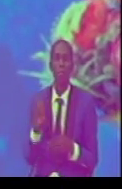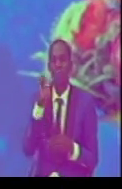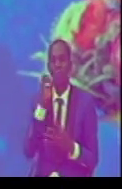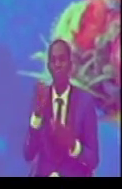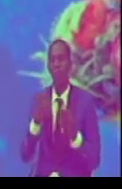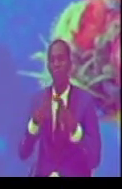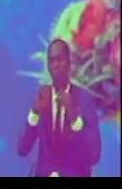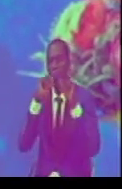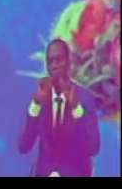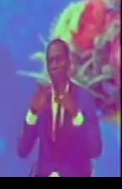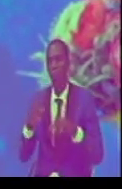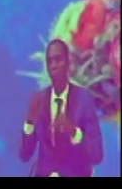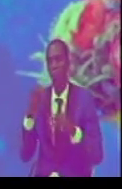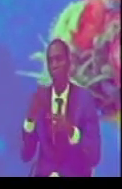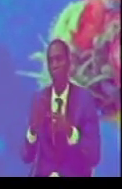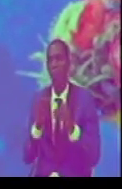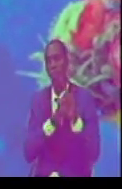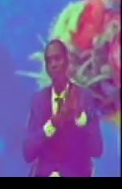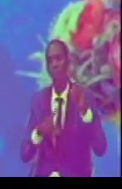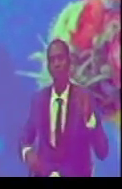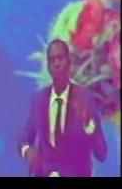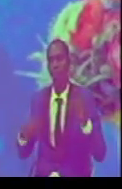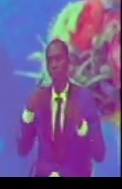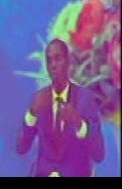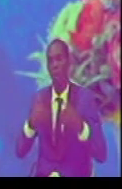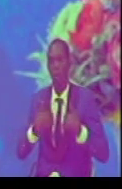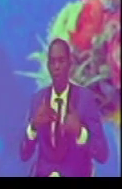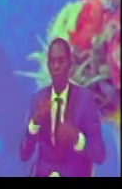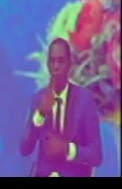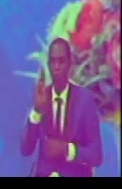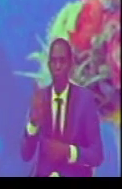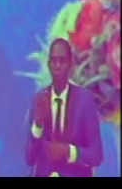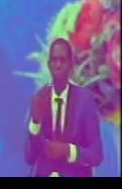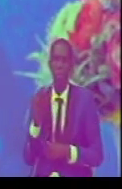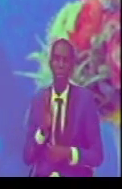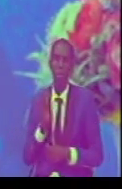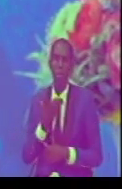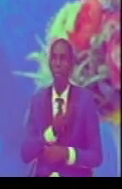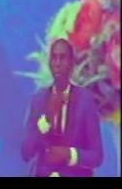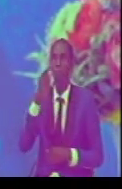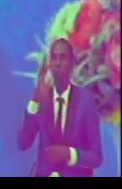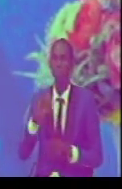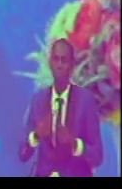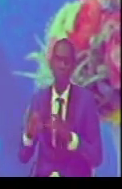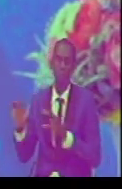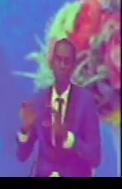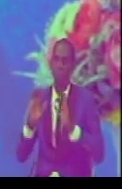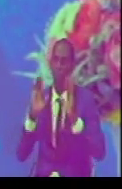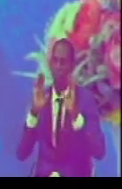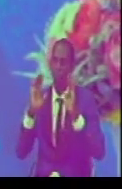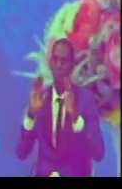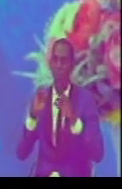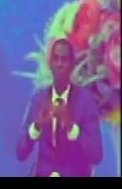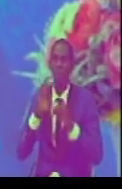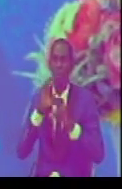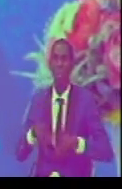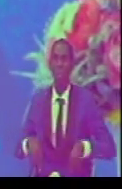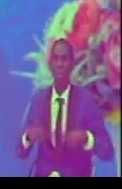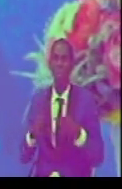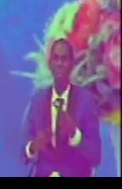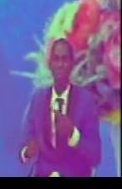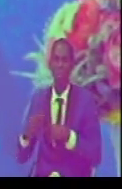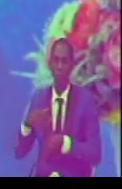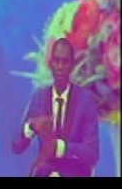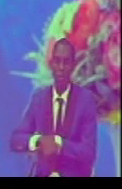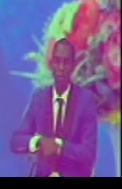Road, District. I want to bless the name of the Lord who has used a pastor to do